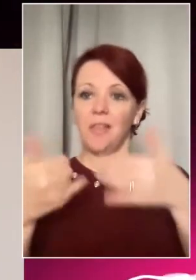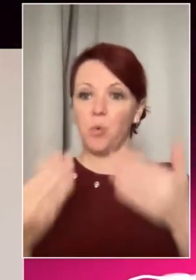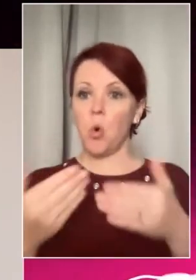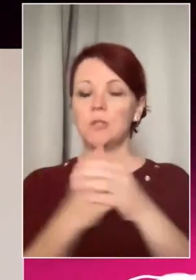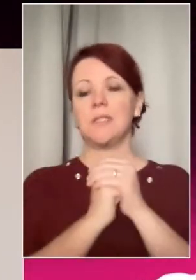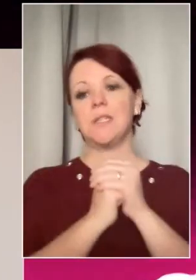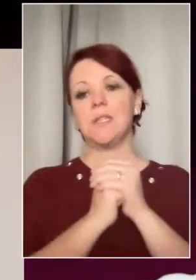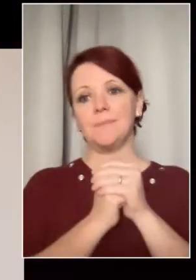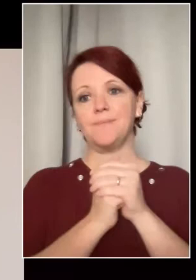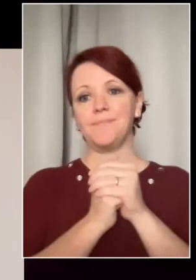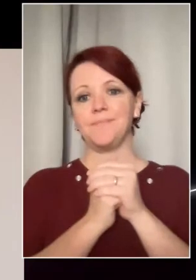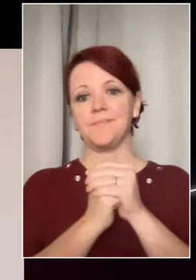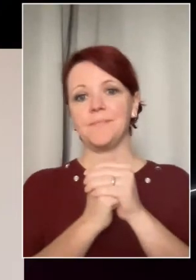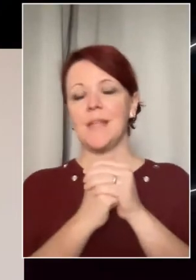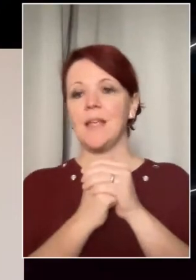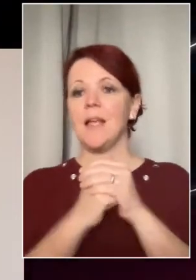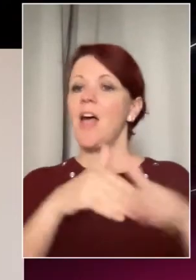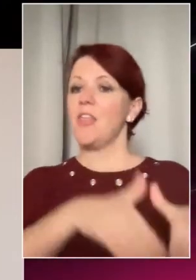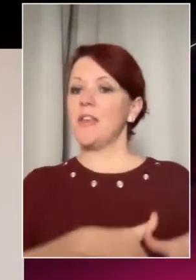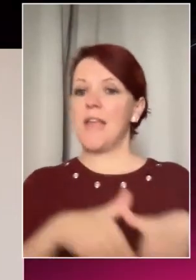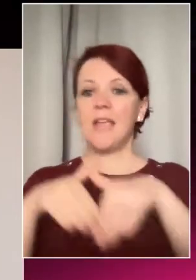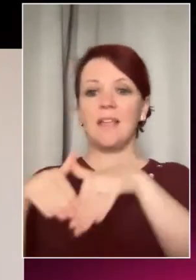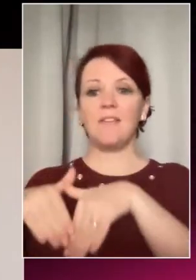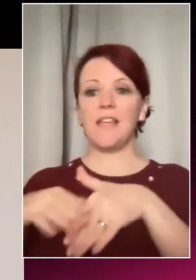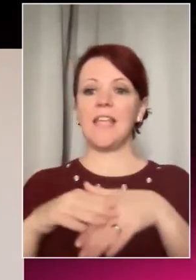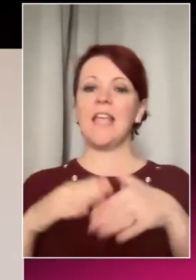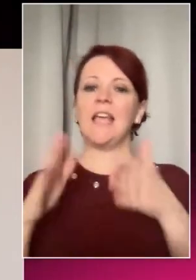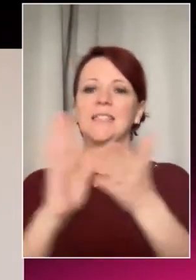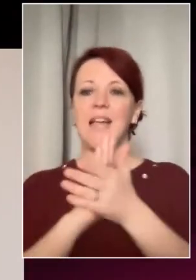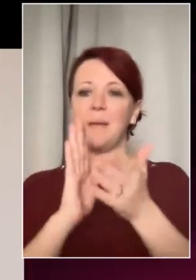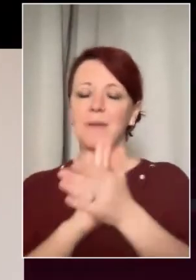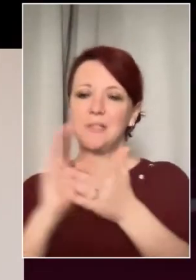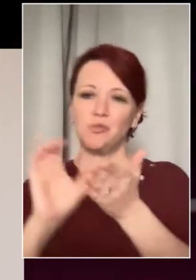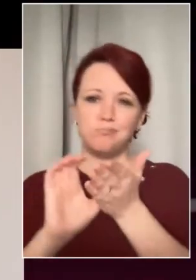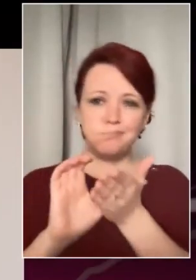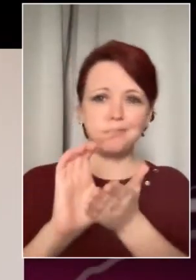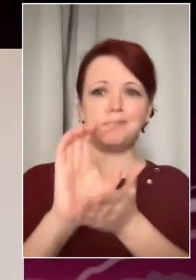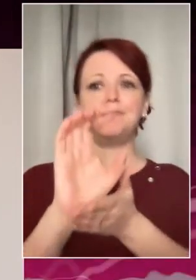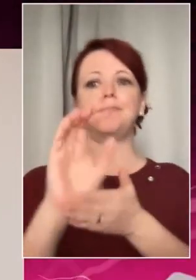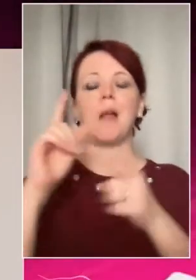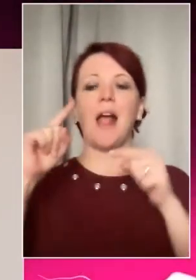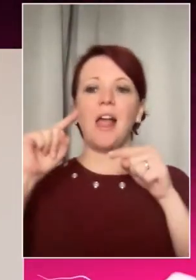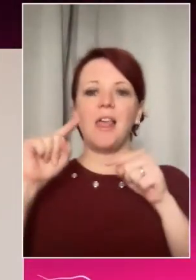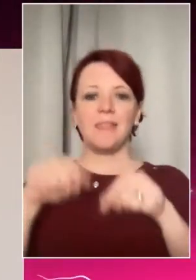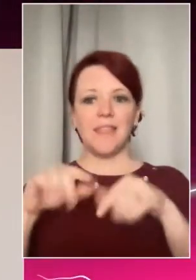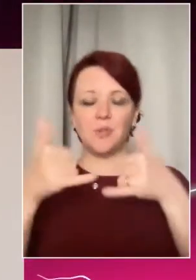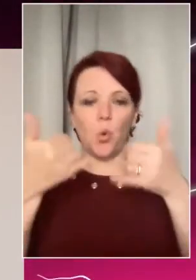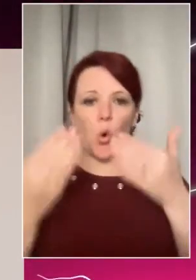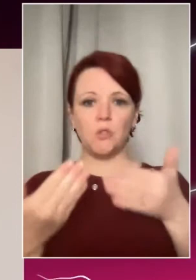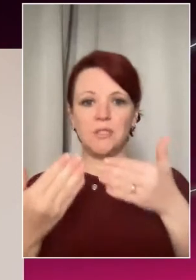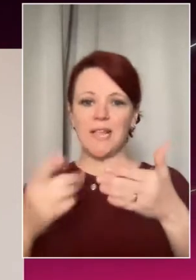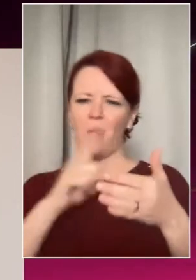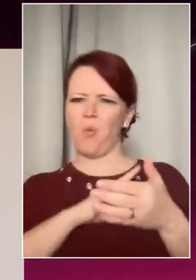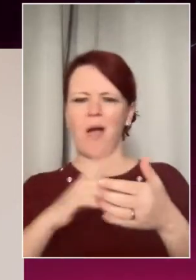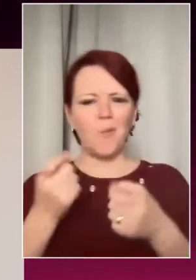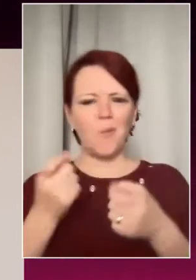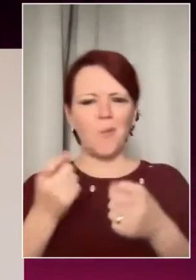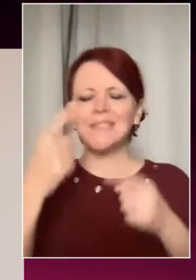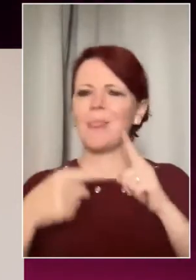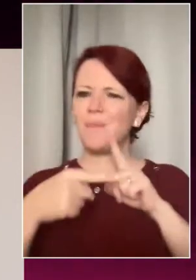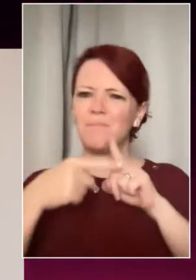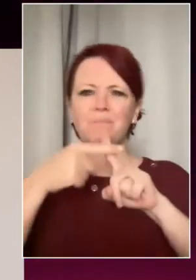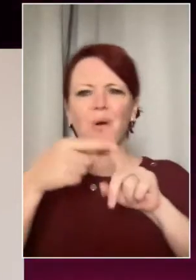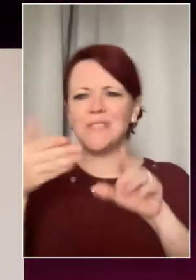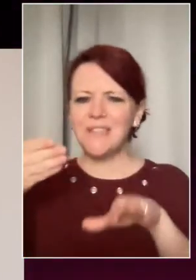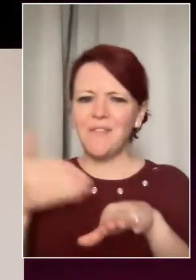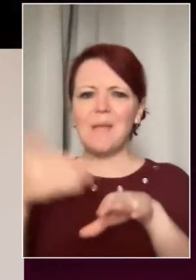sponsor these awards. We recognise and embrace the opportunities which apprenticeships provide and the positive impact which they have for new